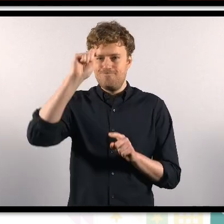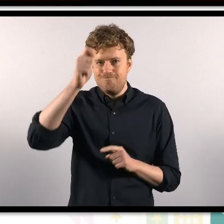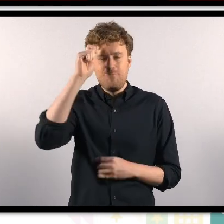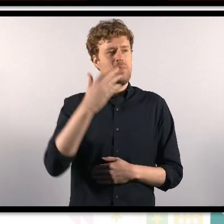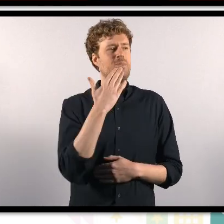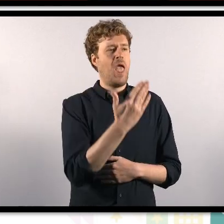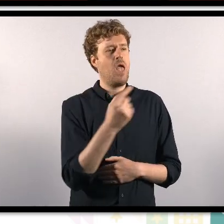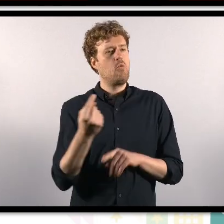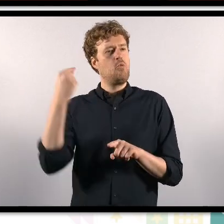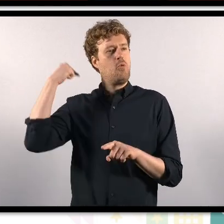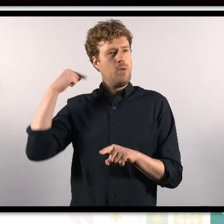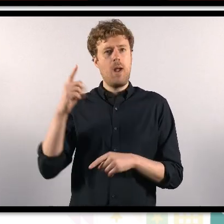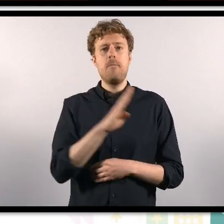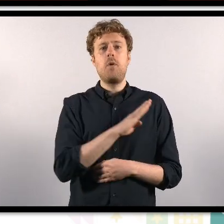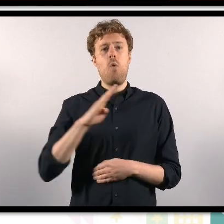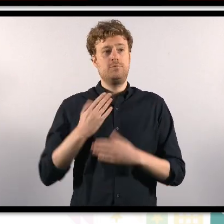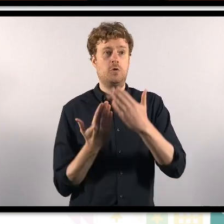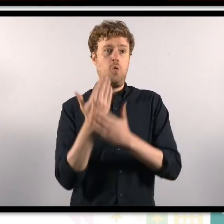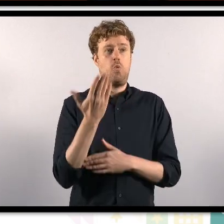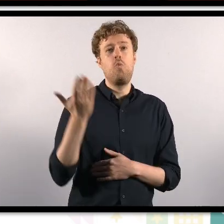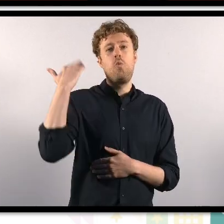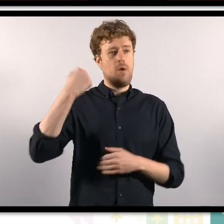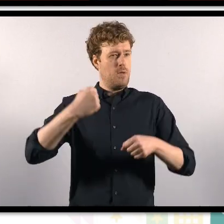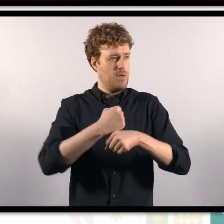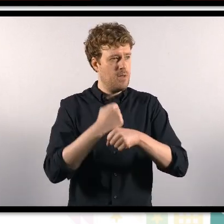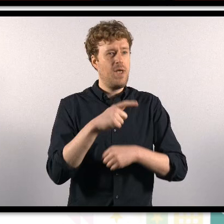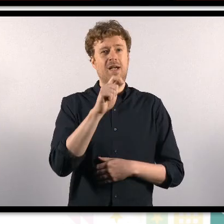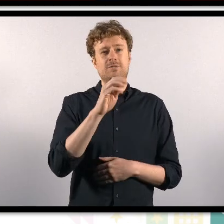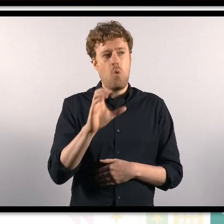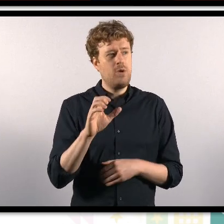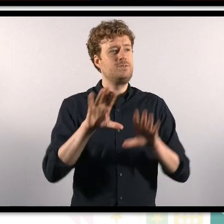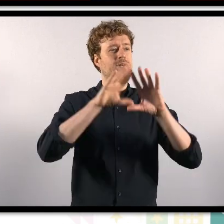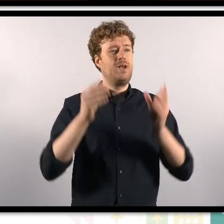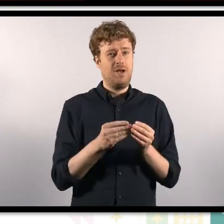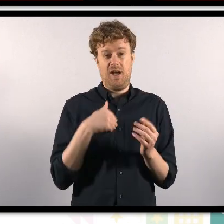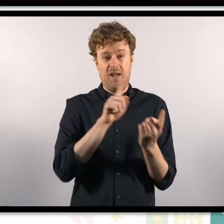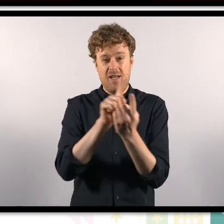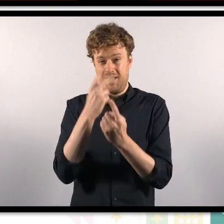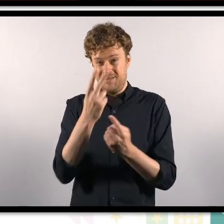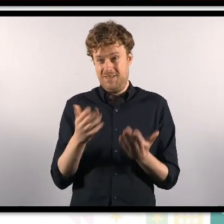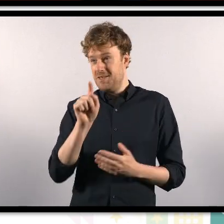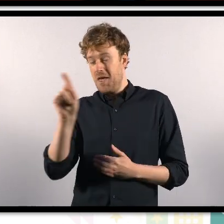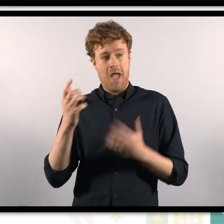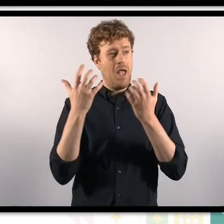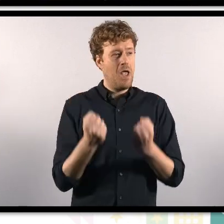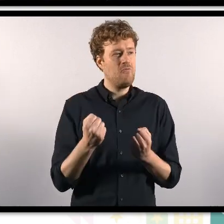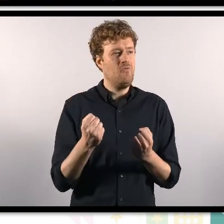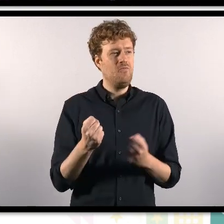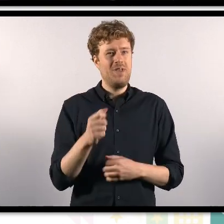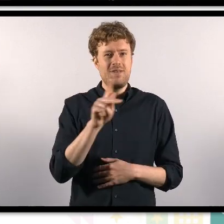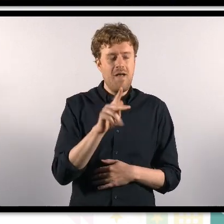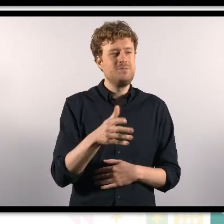beginning when we had this kernel of a crazy idea of what CNCF became. So let's do a little round of applause and see if you say them. Thank you for their early